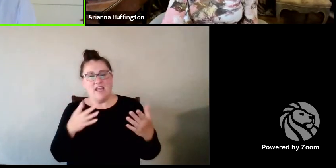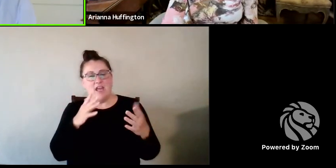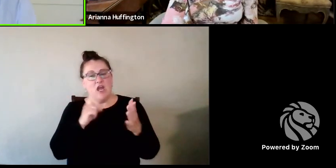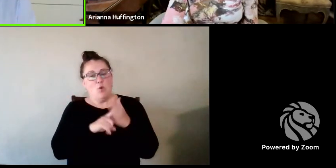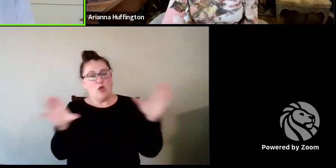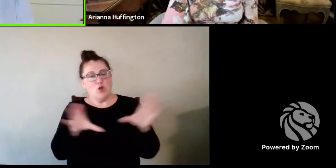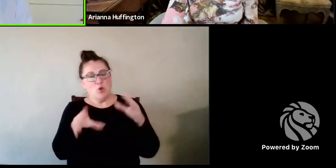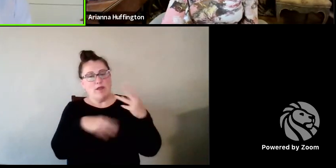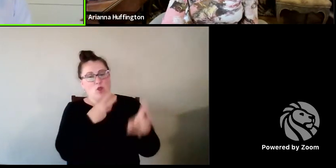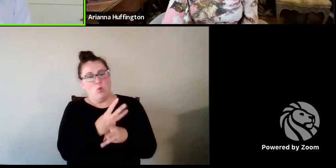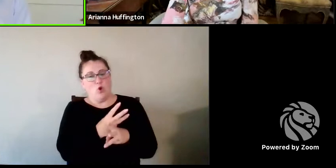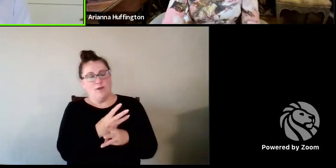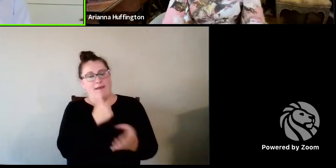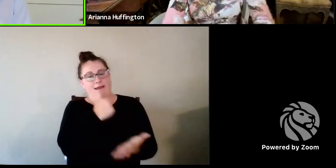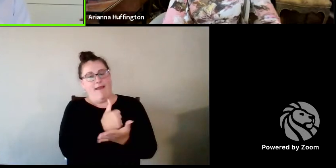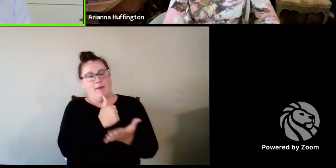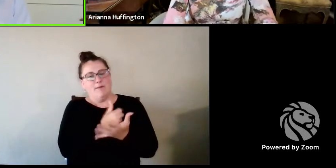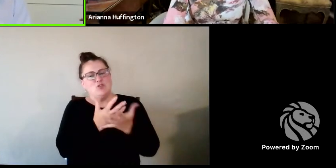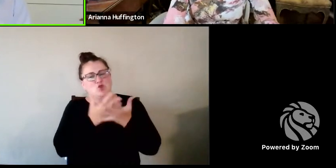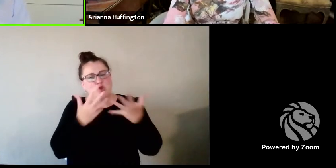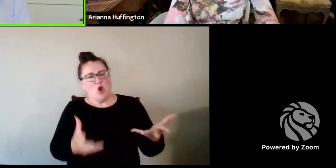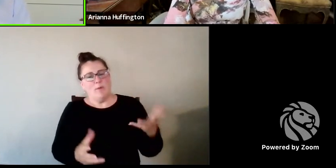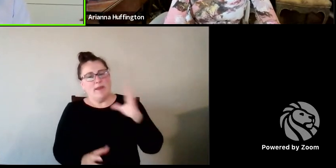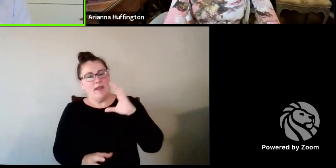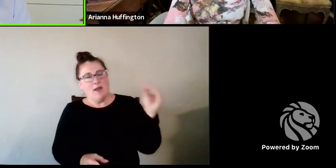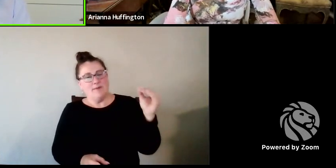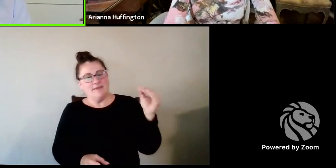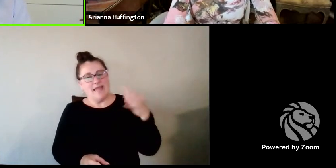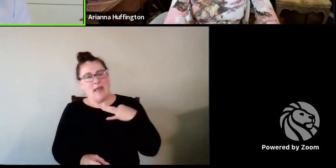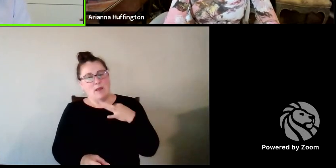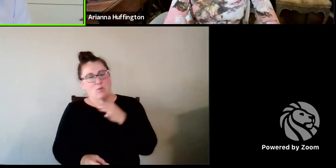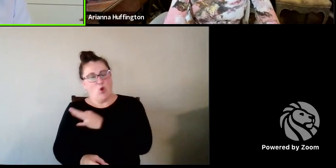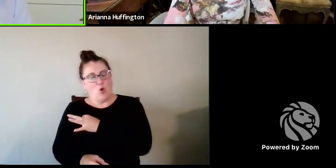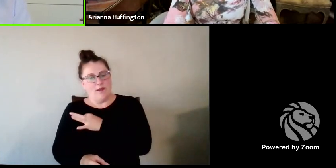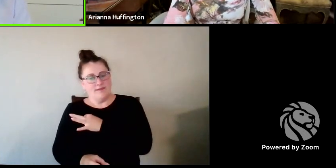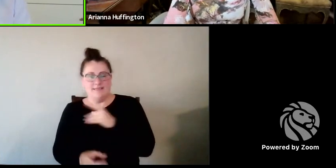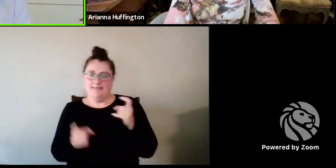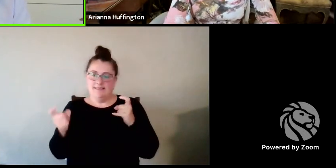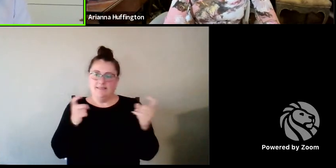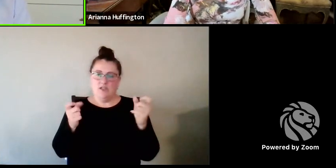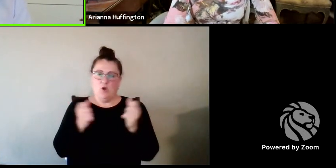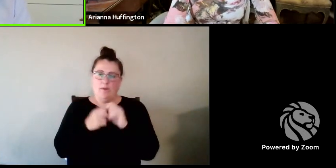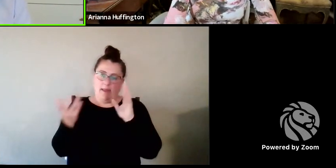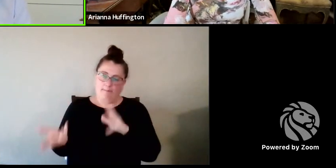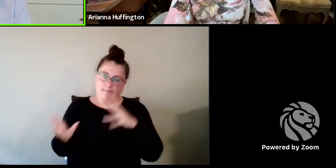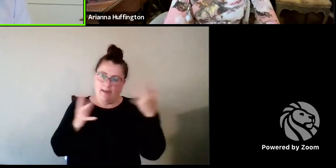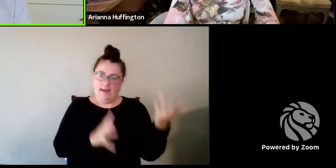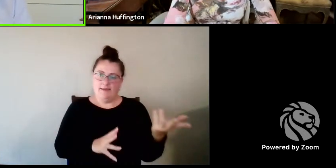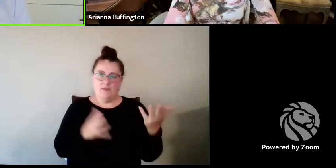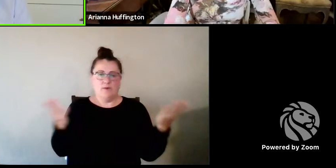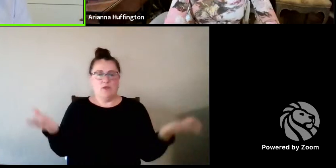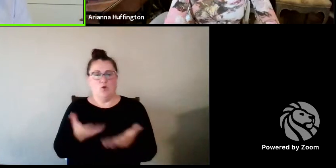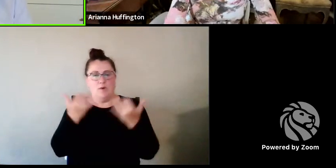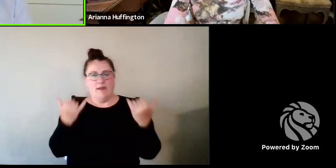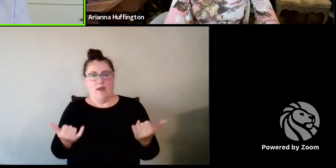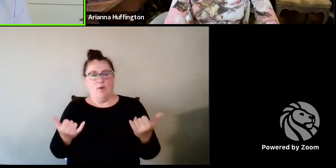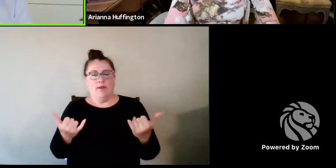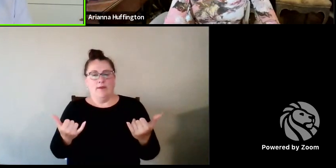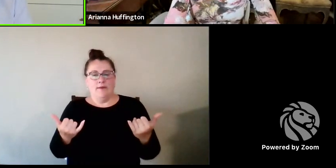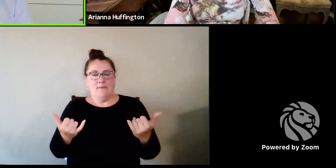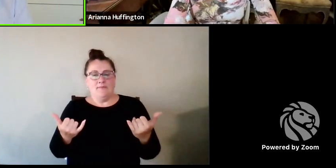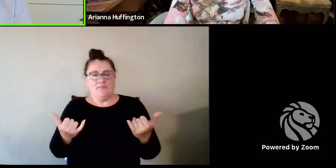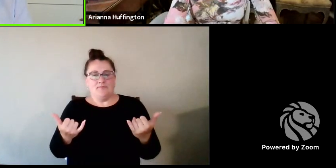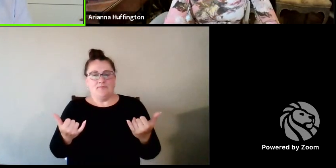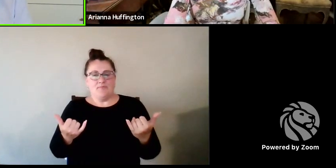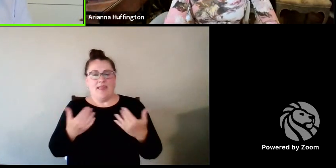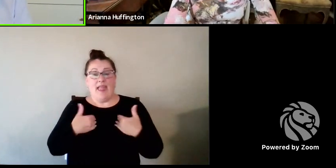in the world, helping so many companies and employees, you know, deal with the mess in which we're in and